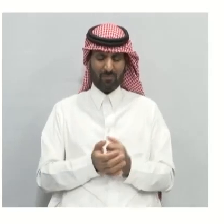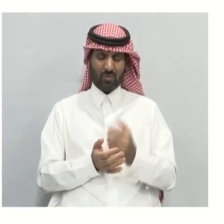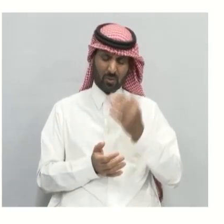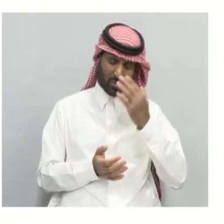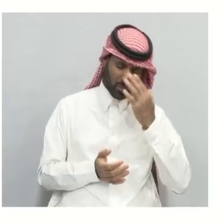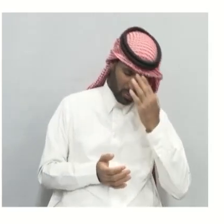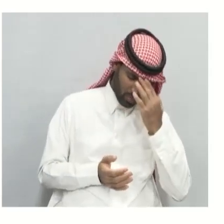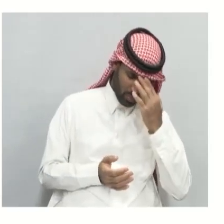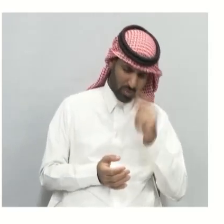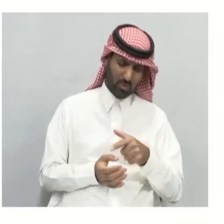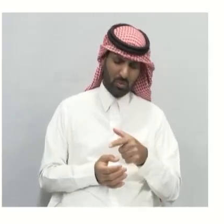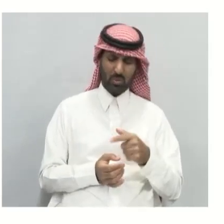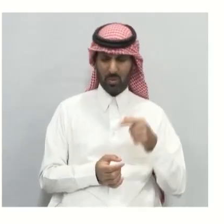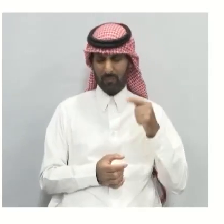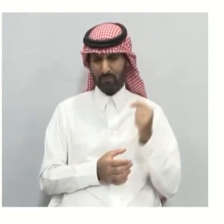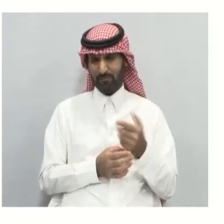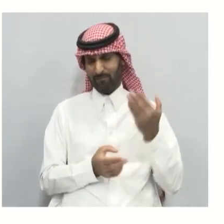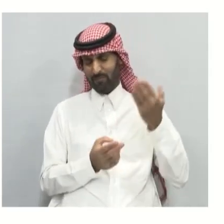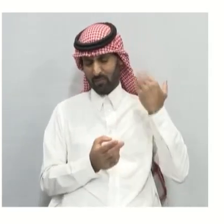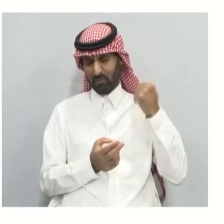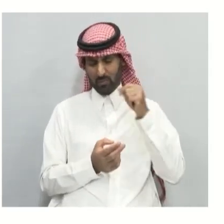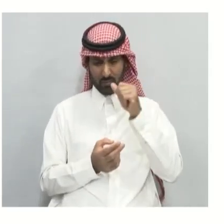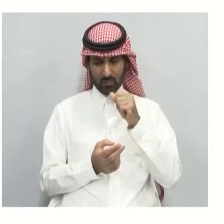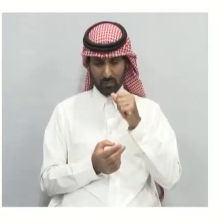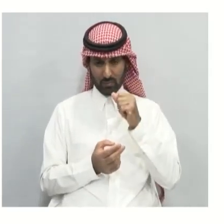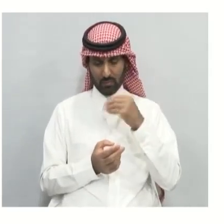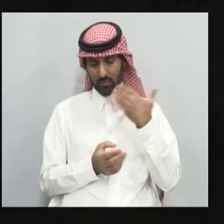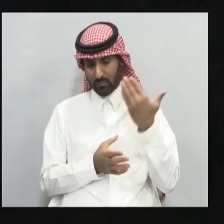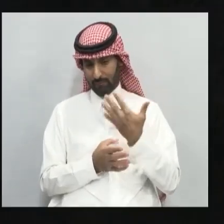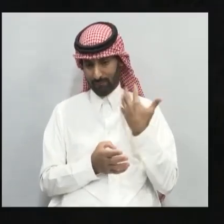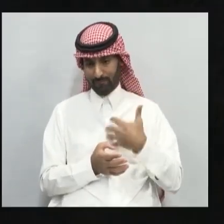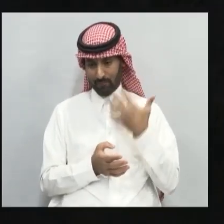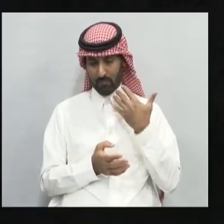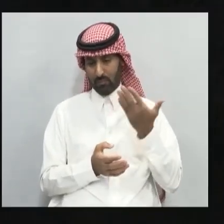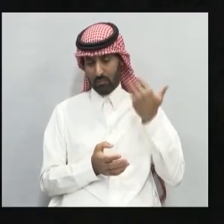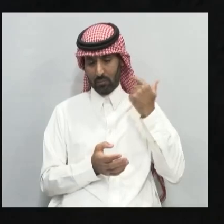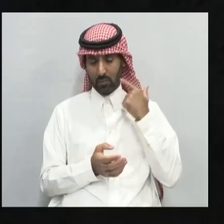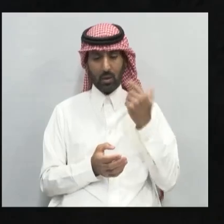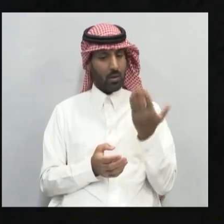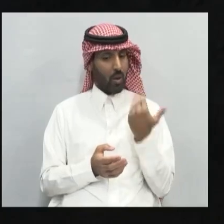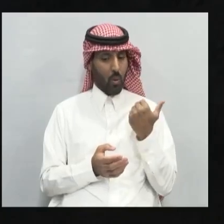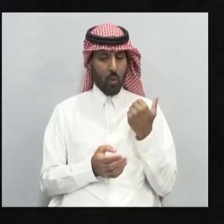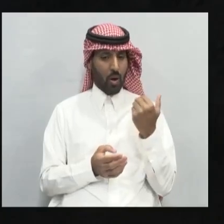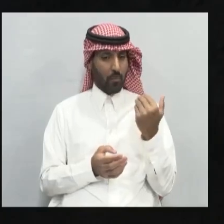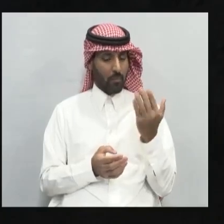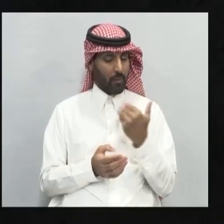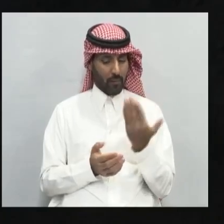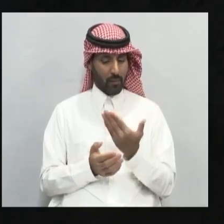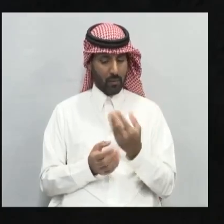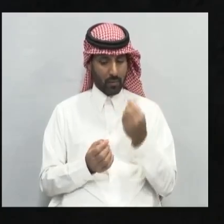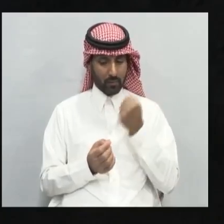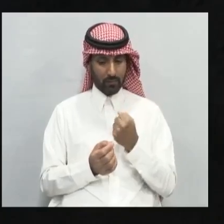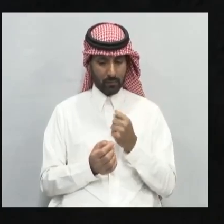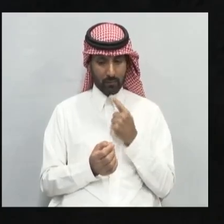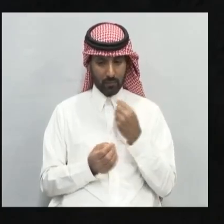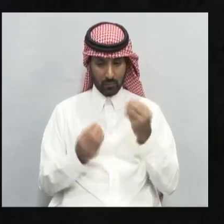truck, should have studied harder? I guess yes. He feels regret for not studying harder. And if